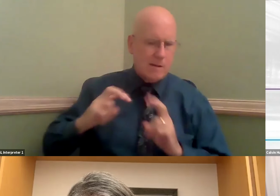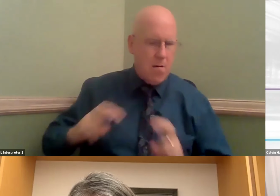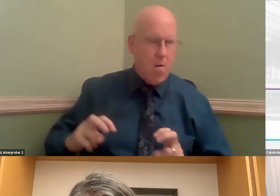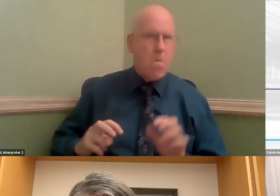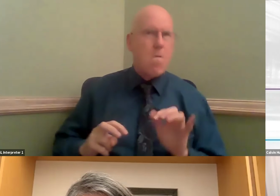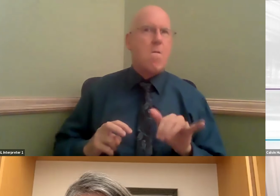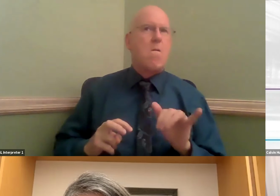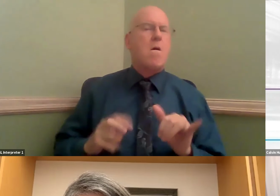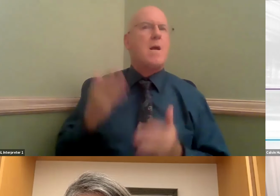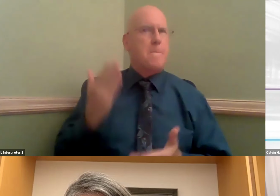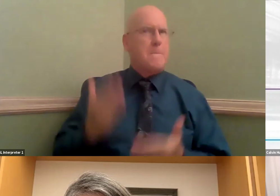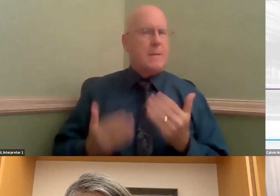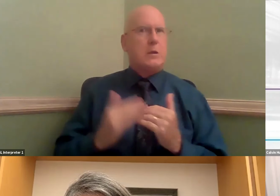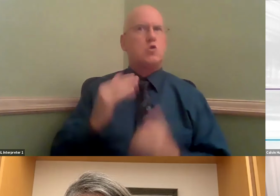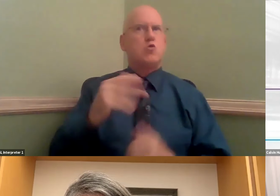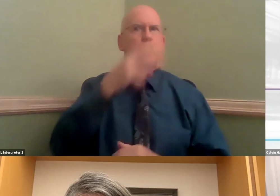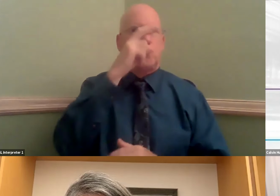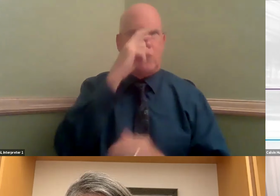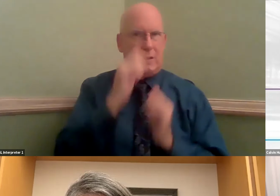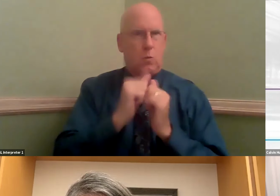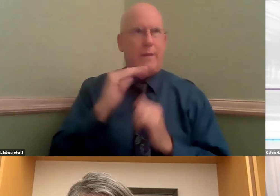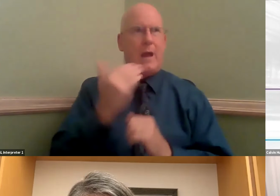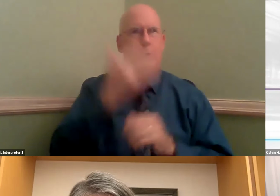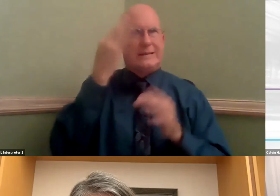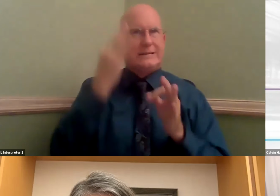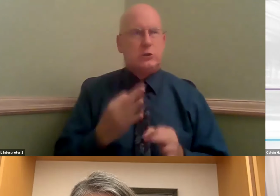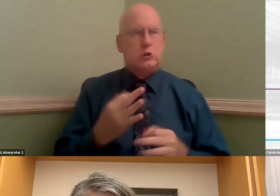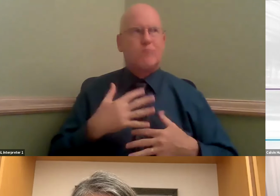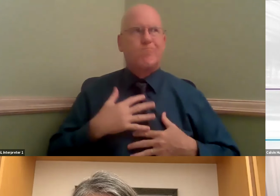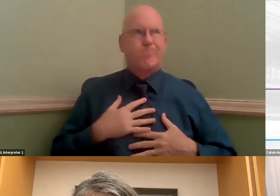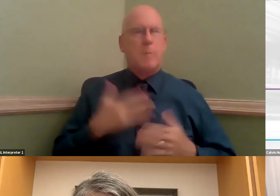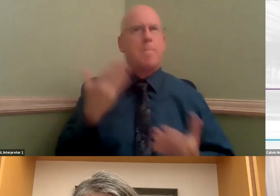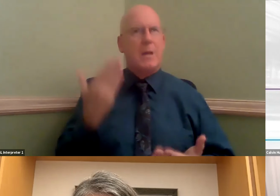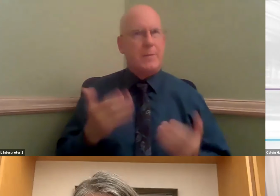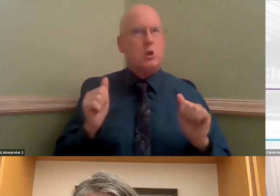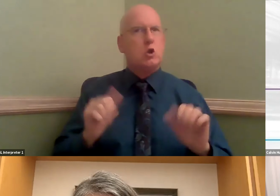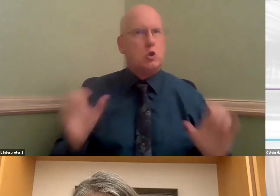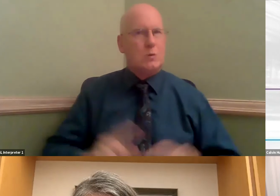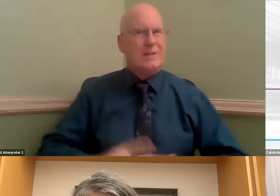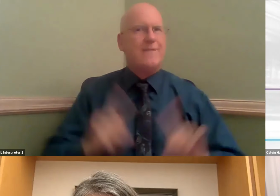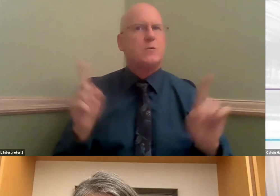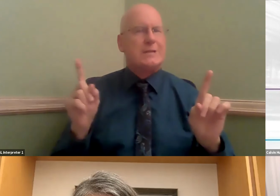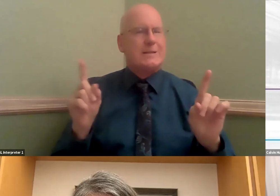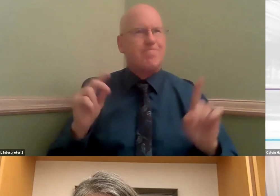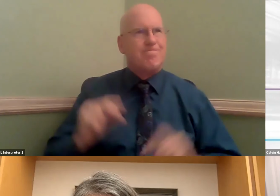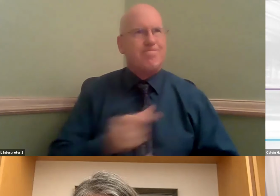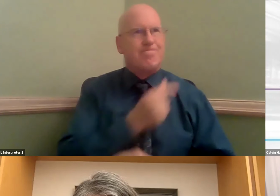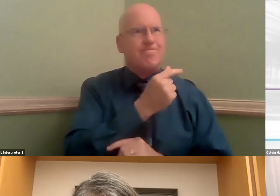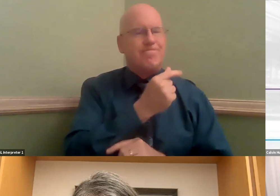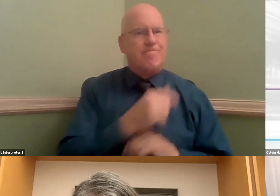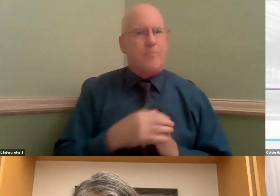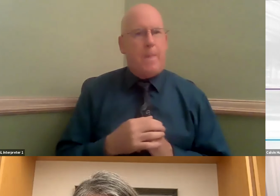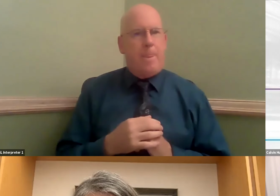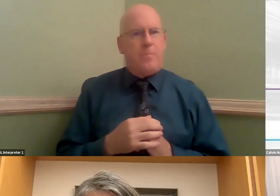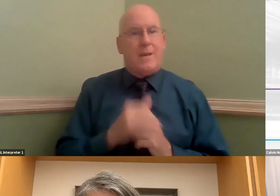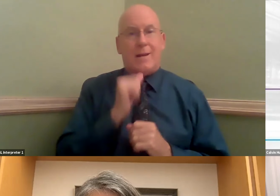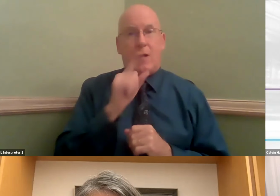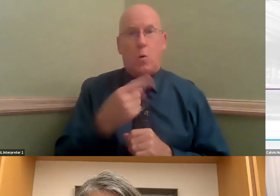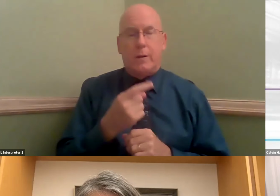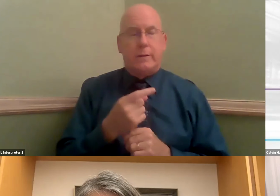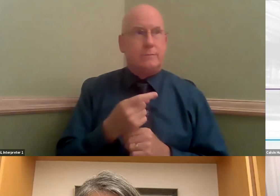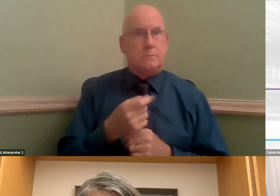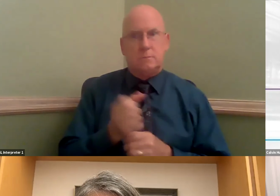we were too severe with some of the measures, and perhaps we could have done it a little bit differently, where it's not just create the panic